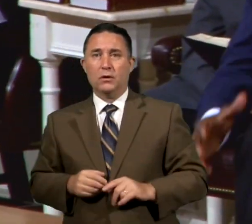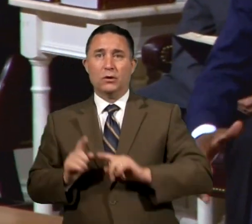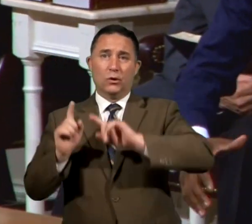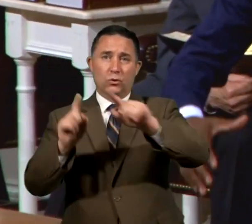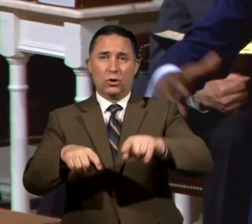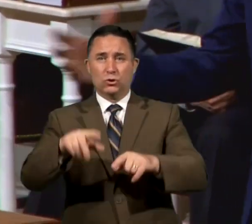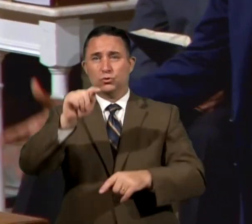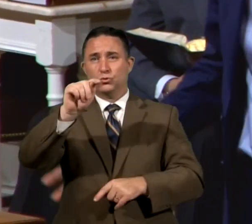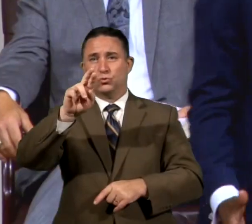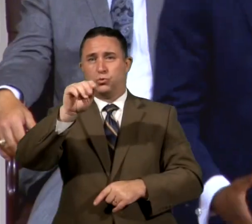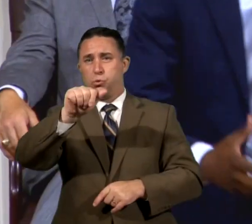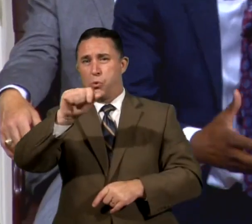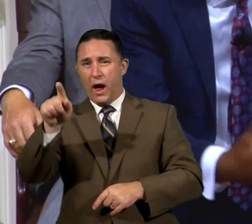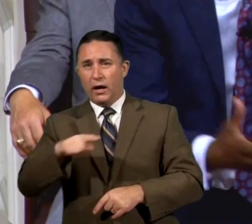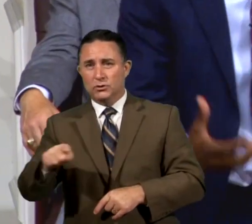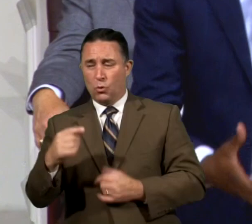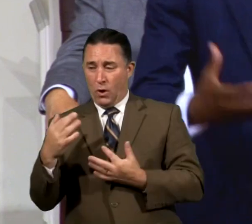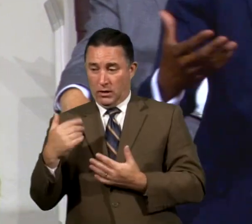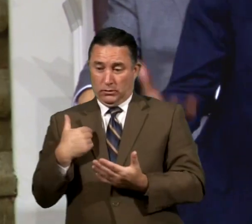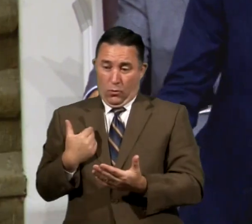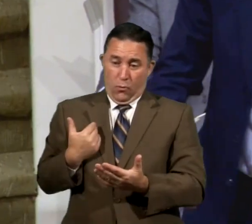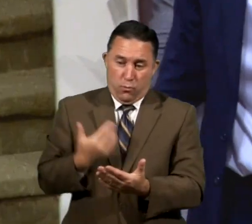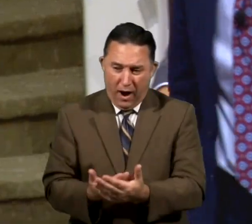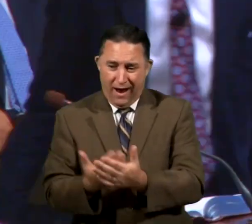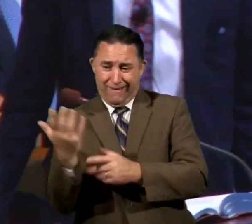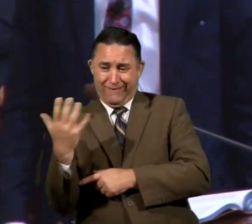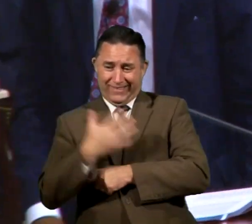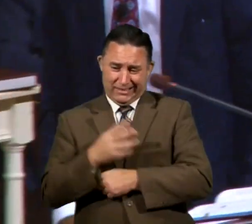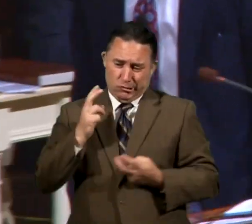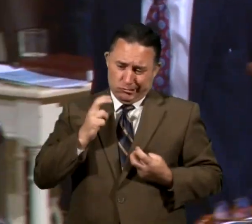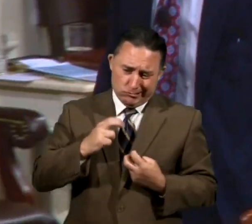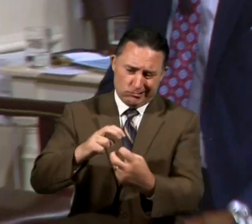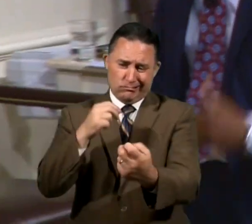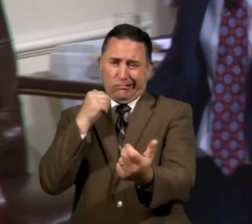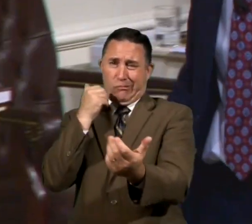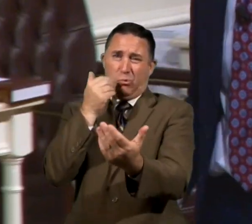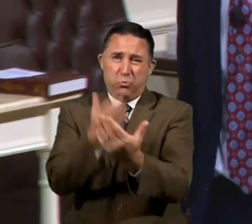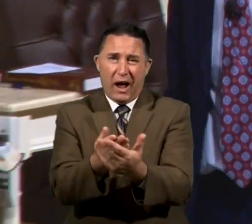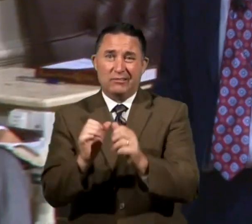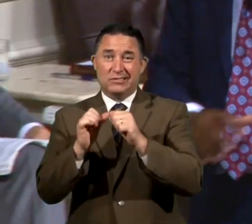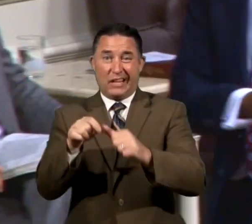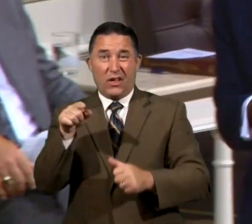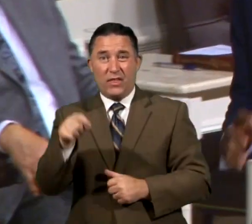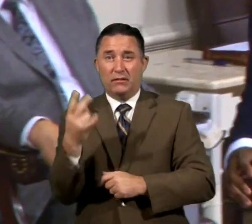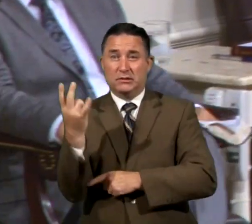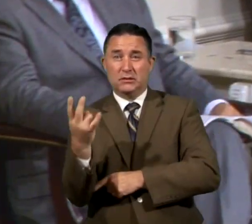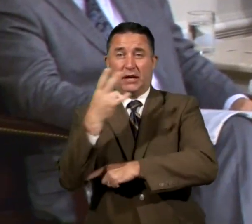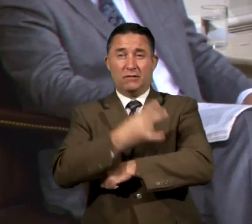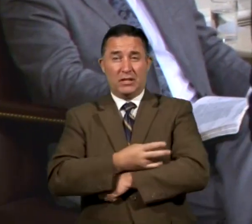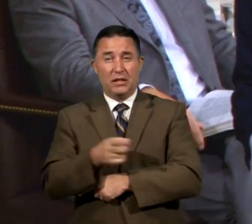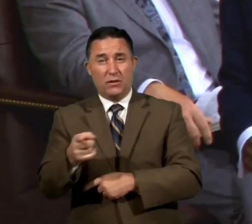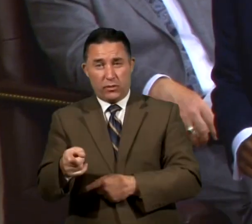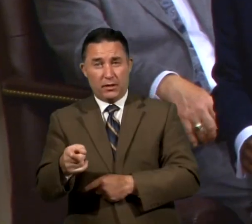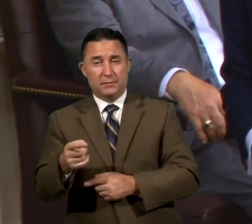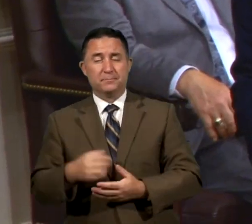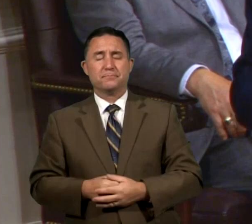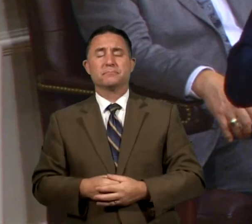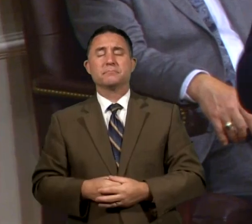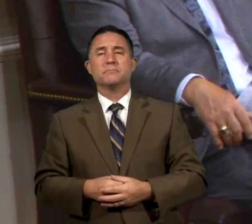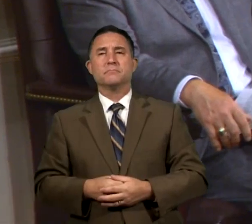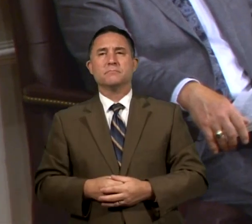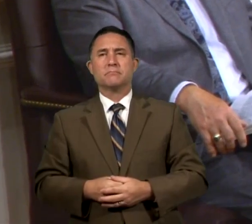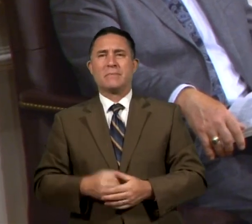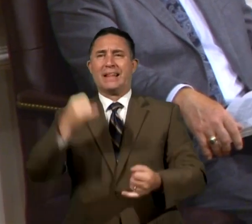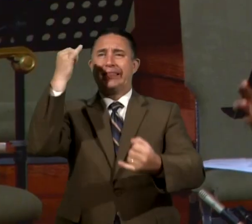to Troas to wait up on him for him to get there, 5 days journey, and then he stayed in Troas for 7 days. And